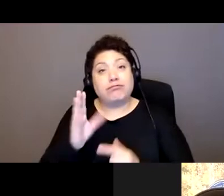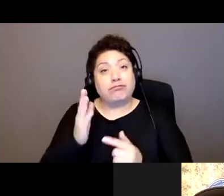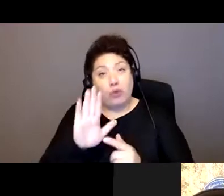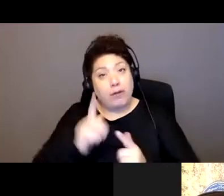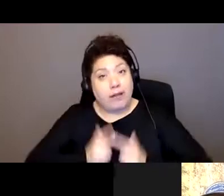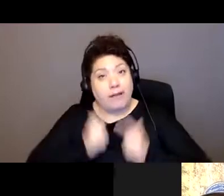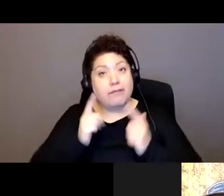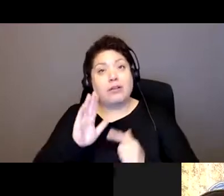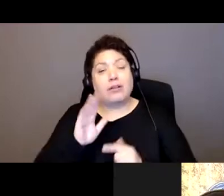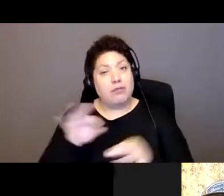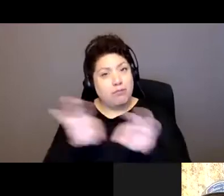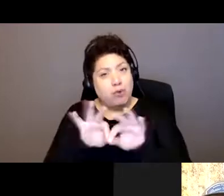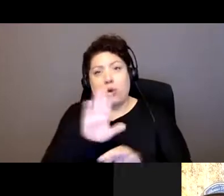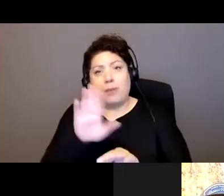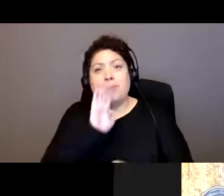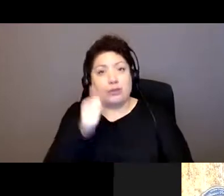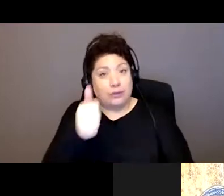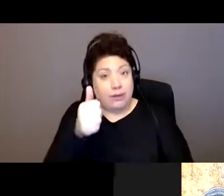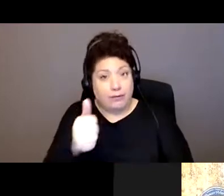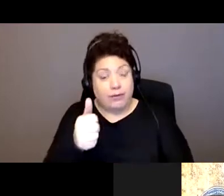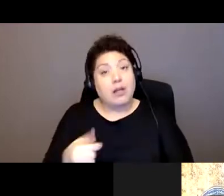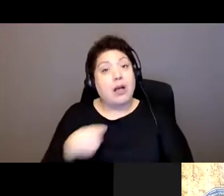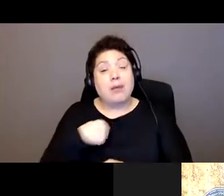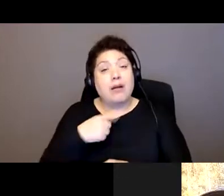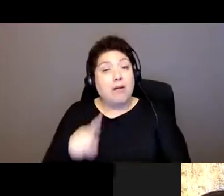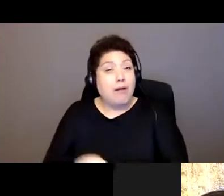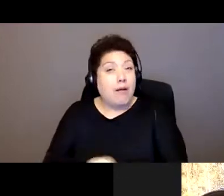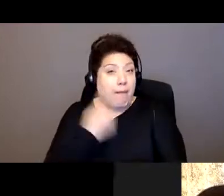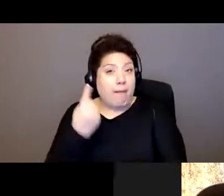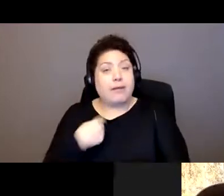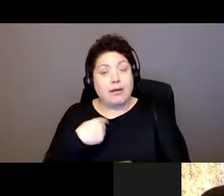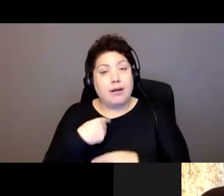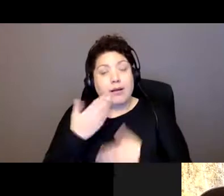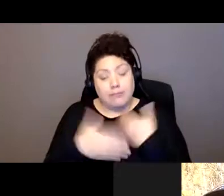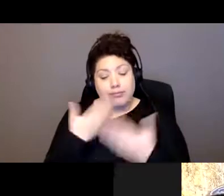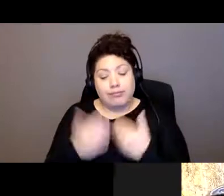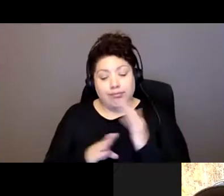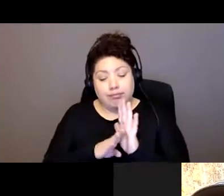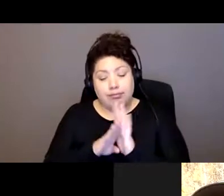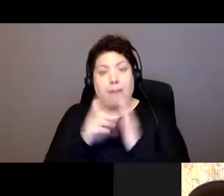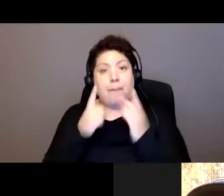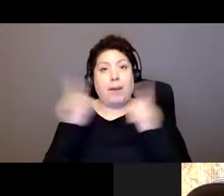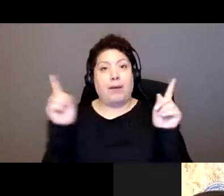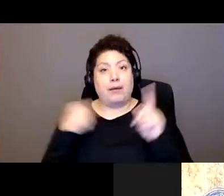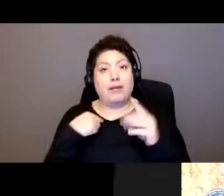to help other people get to that place, because I feel like it took me a very long time to be able to like say what I mean and mean what I